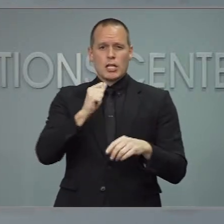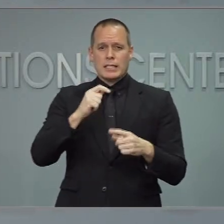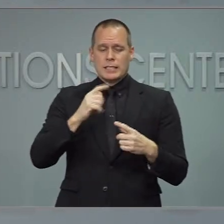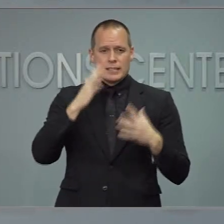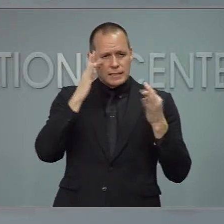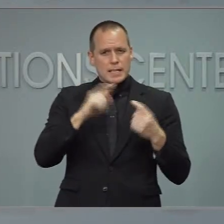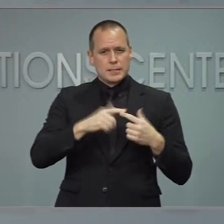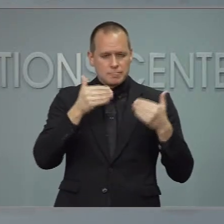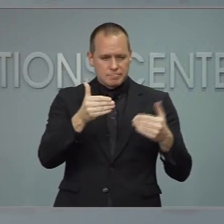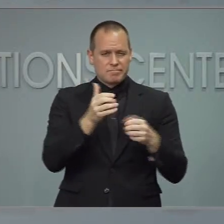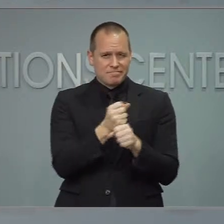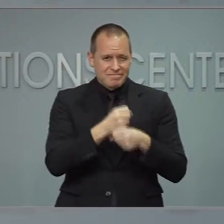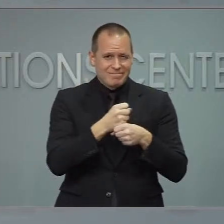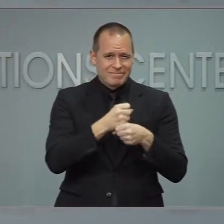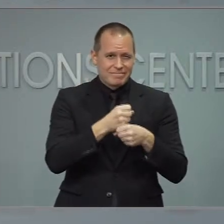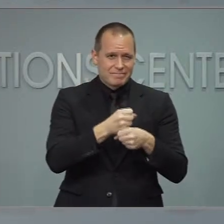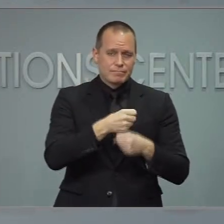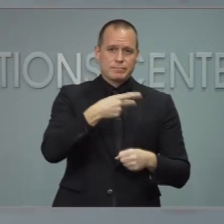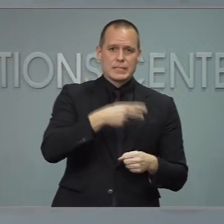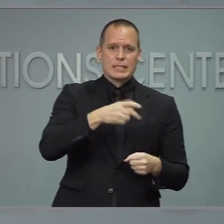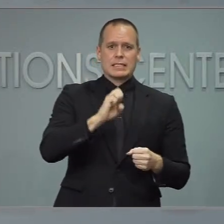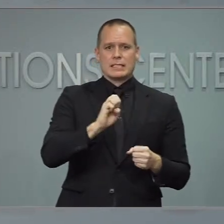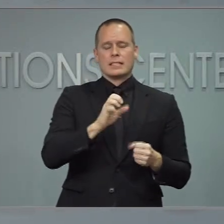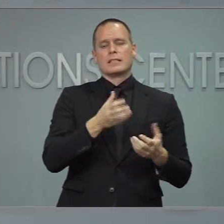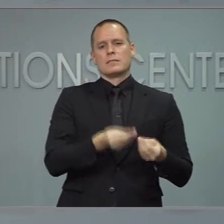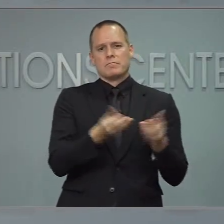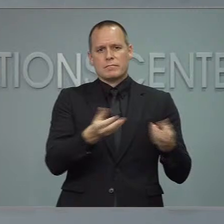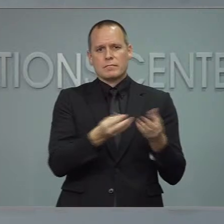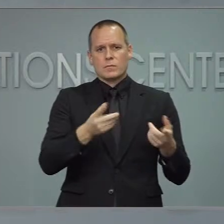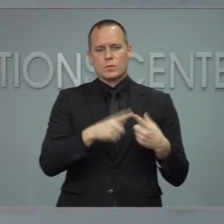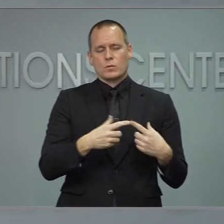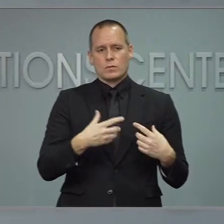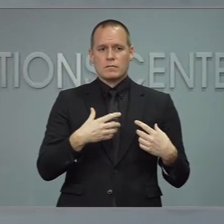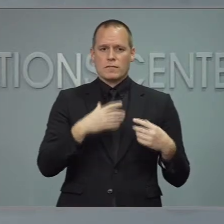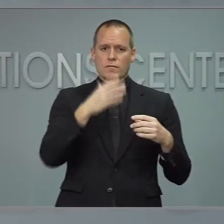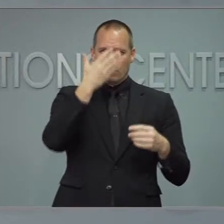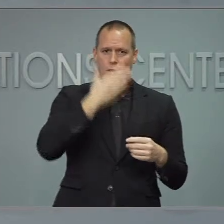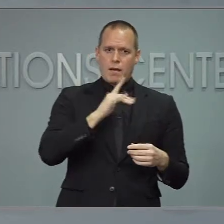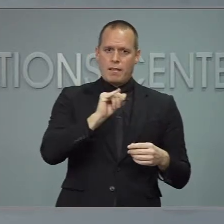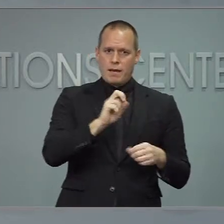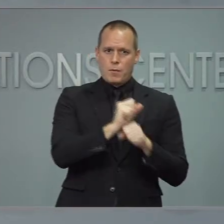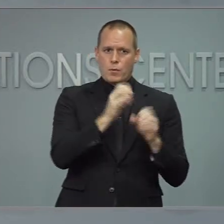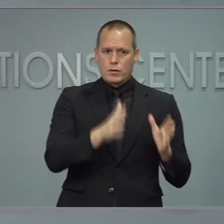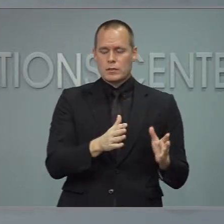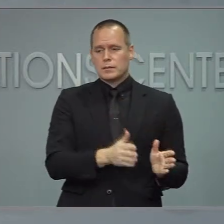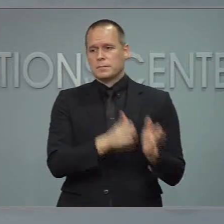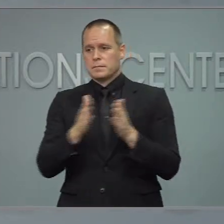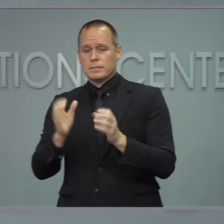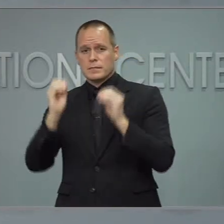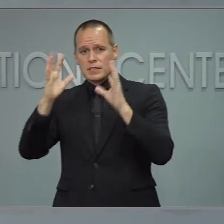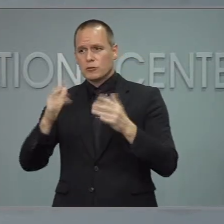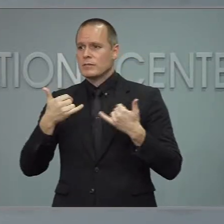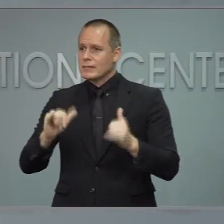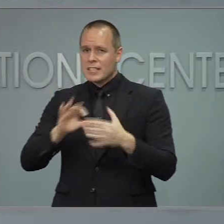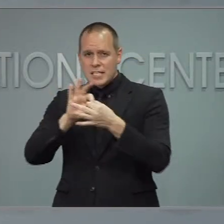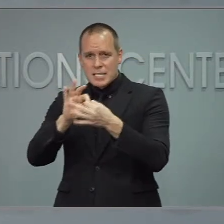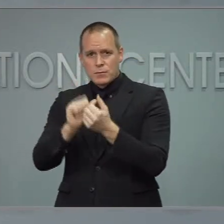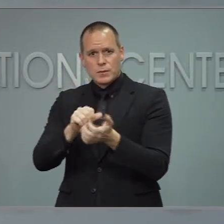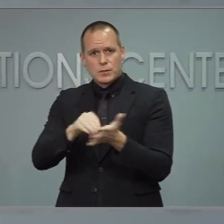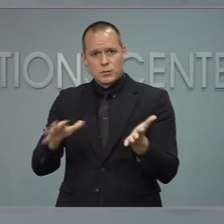manufacturing PPE to help frontline workers. Educators kept students engaged even through video